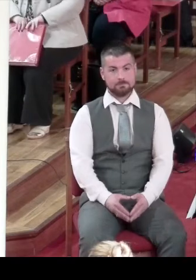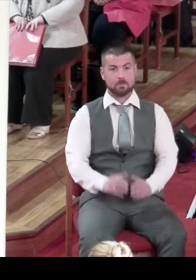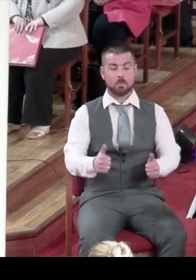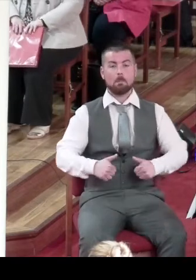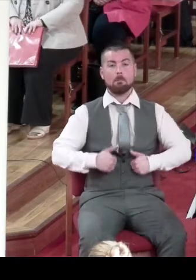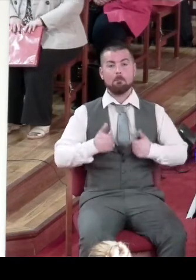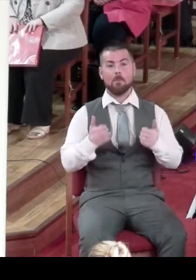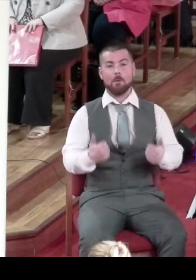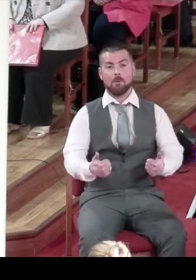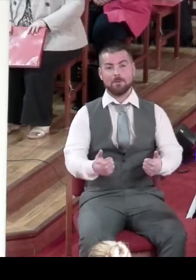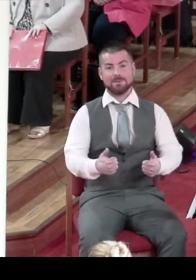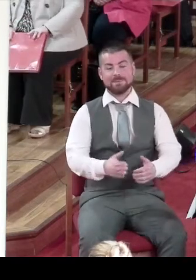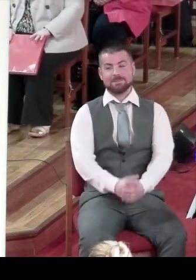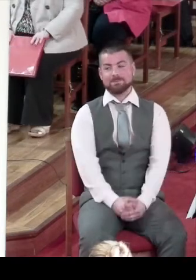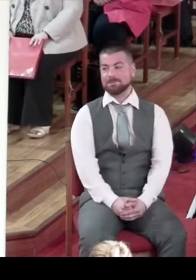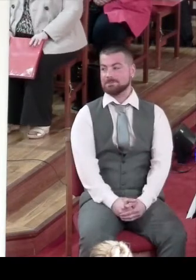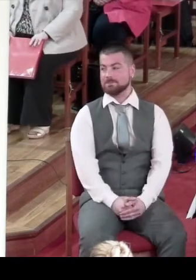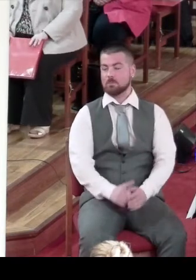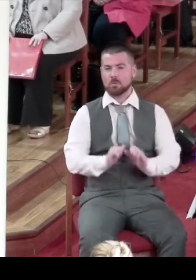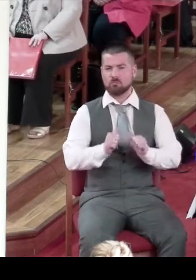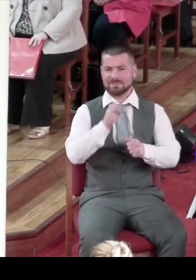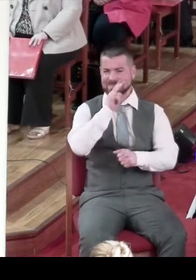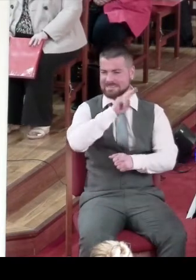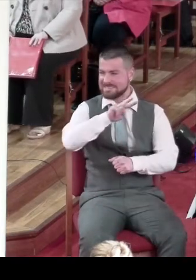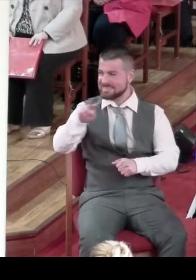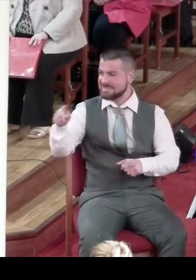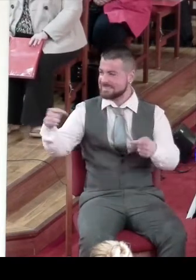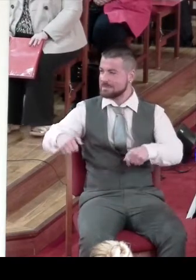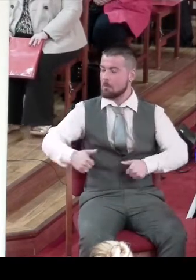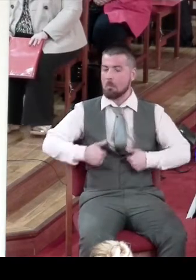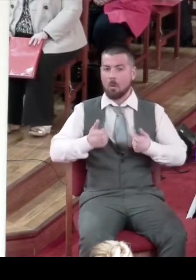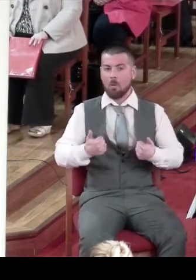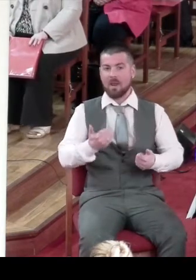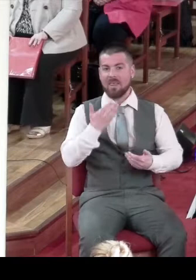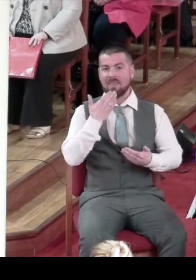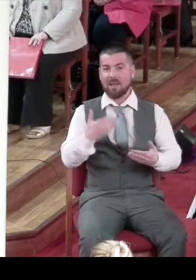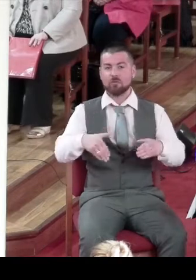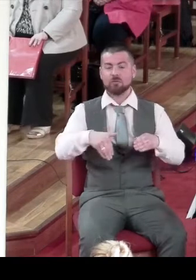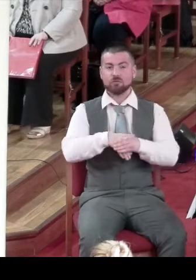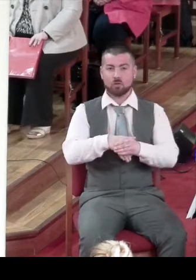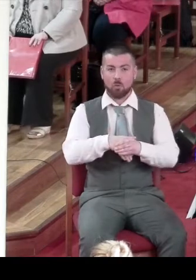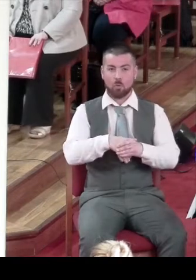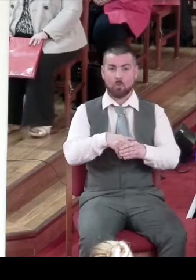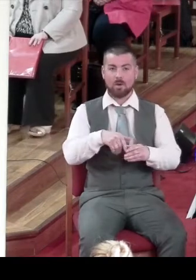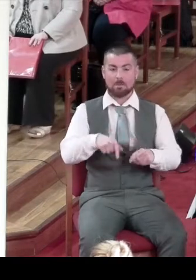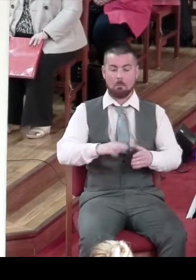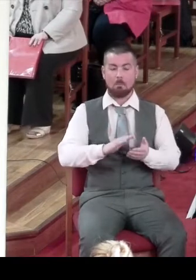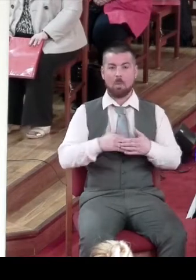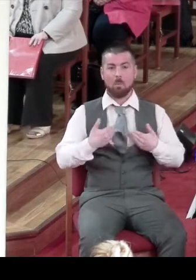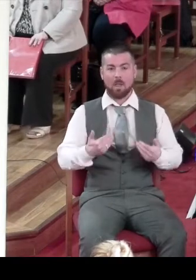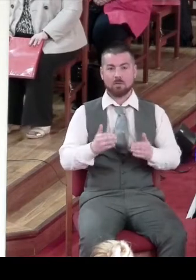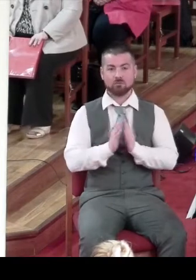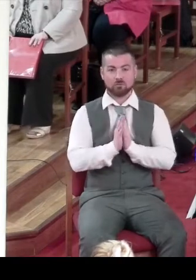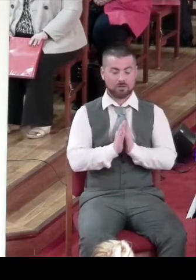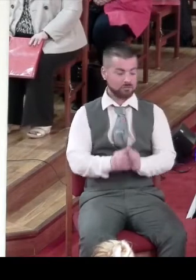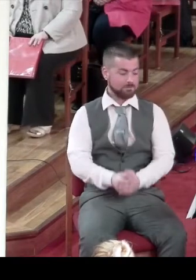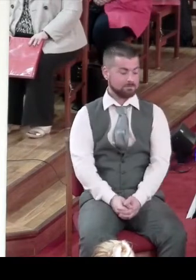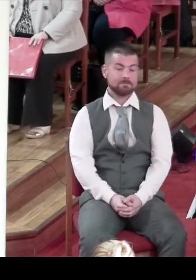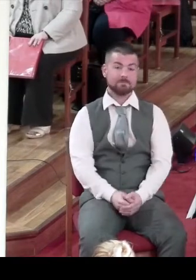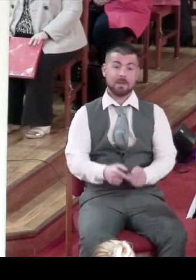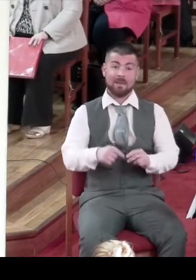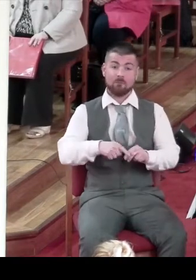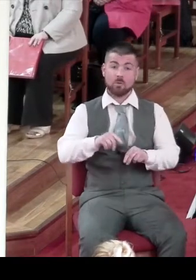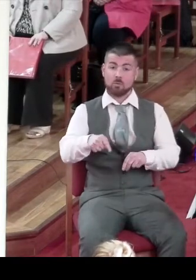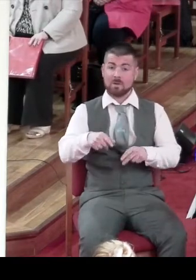Good morning. It's great to see you here this morning. Thanks for joining us in Dale St. Andrews. If you are